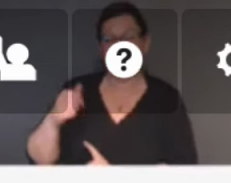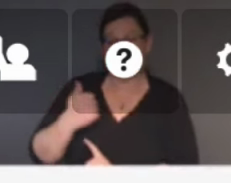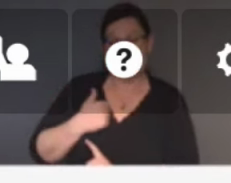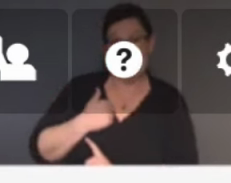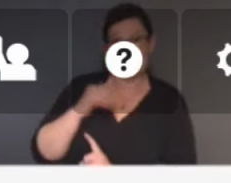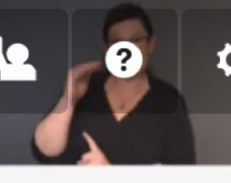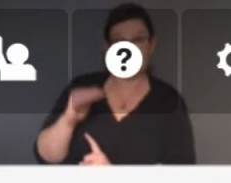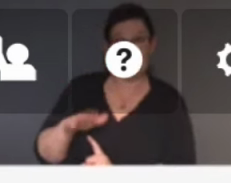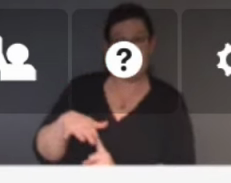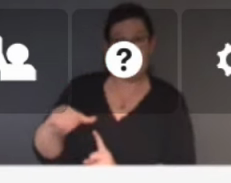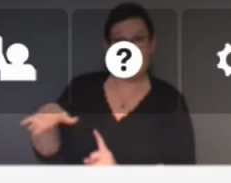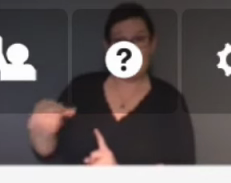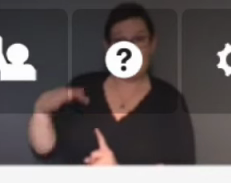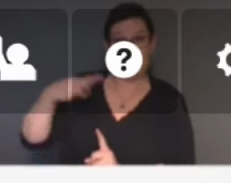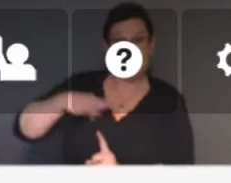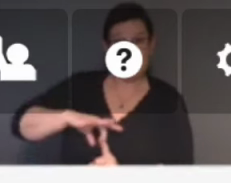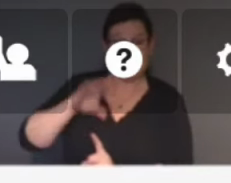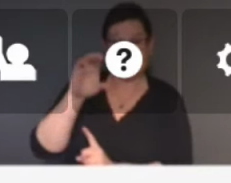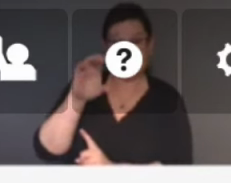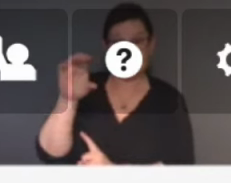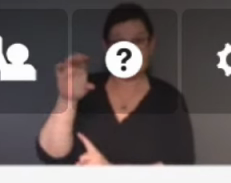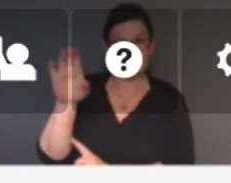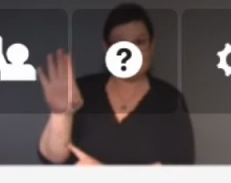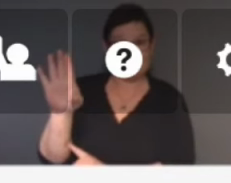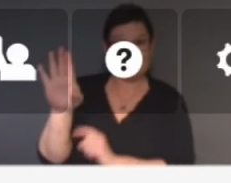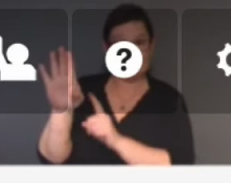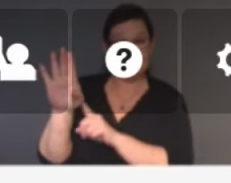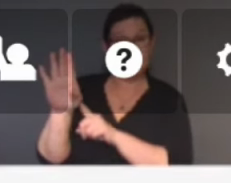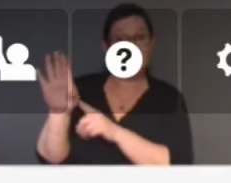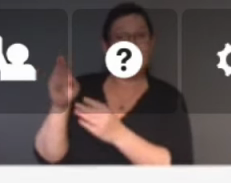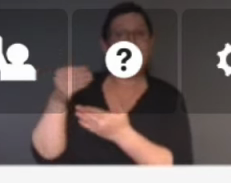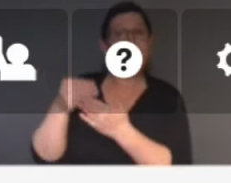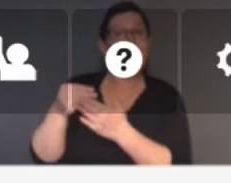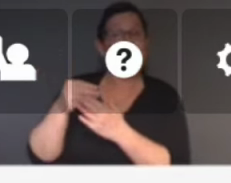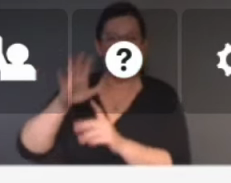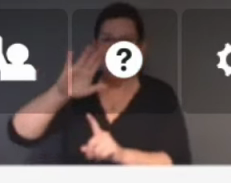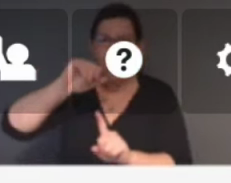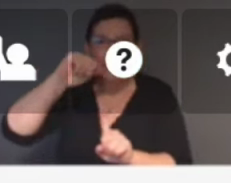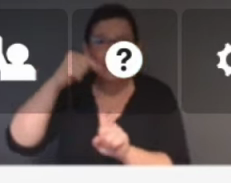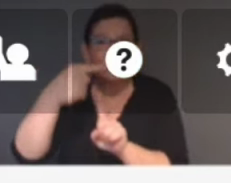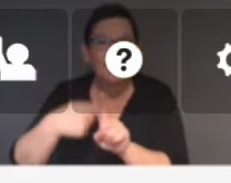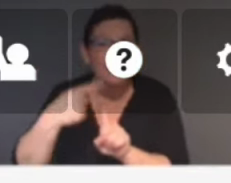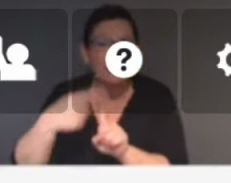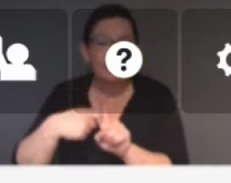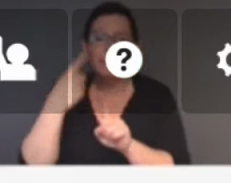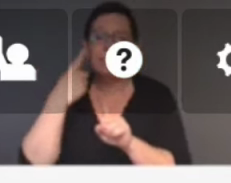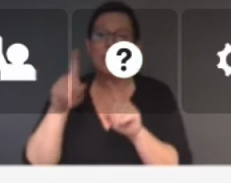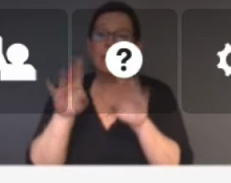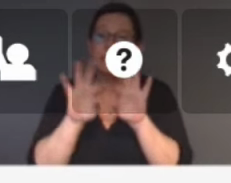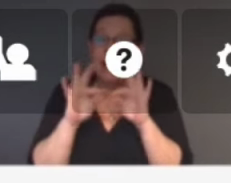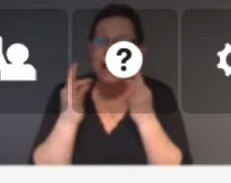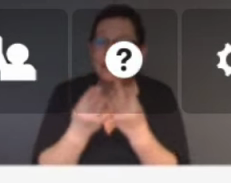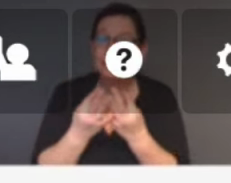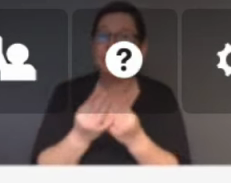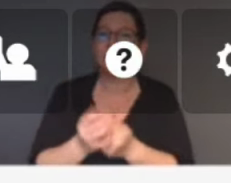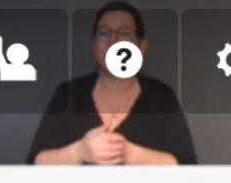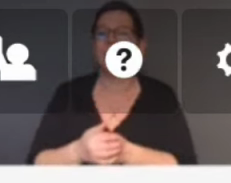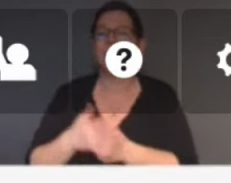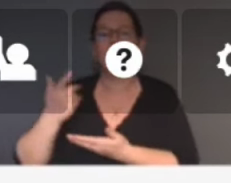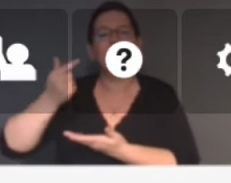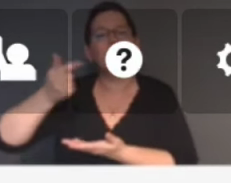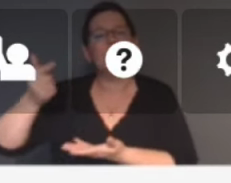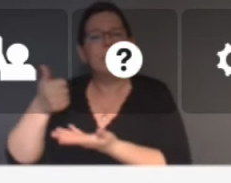is a tax-free monthly payment made to eligible families to help with the cost of raising children under 18